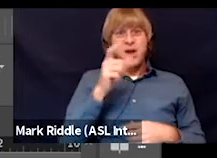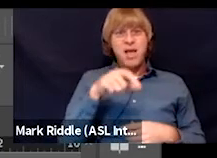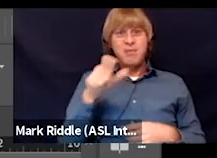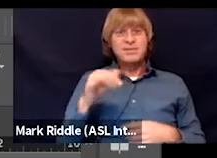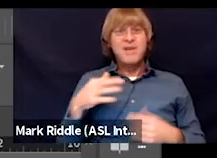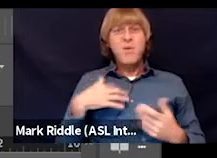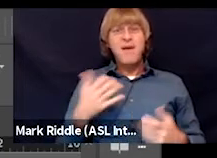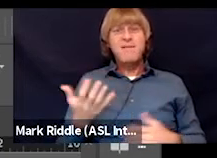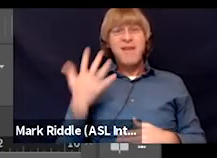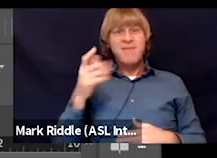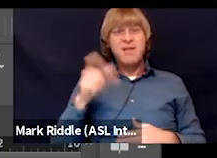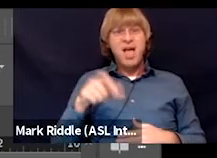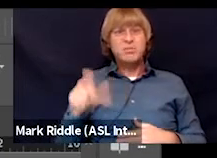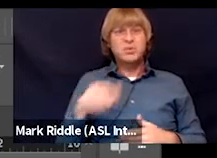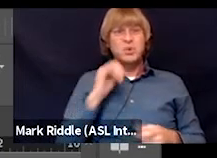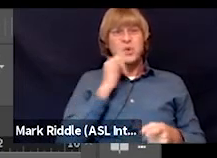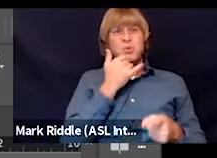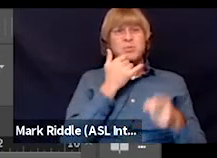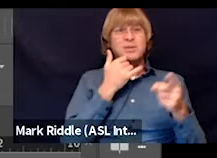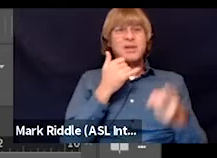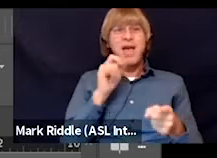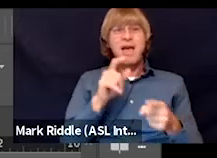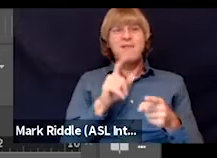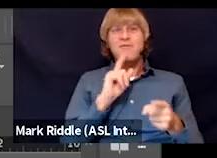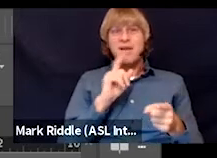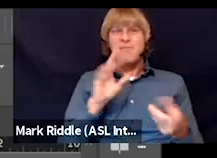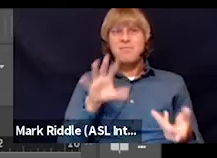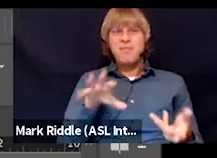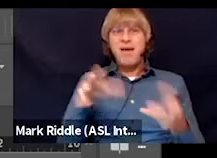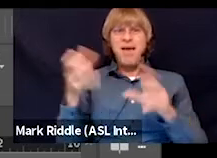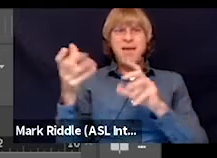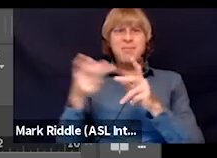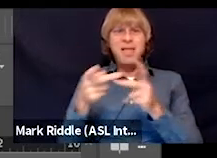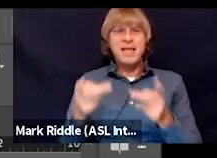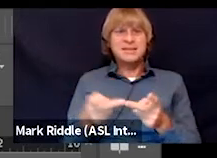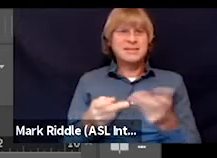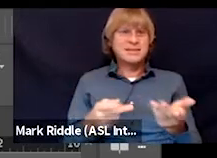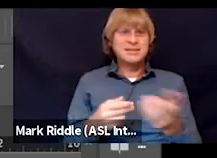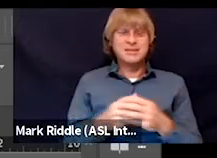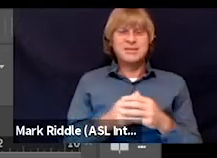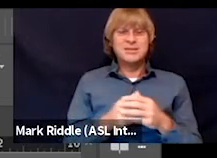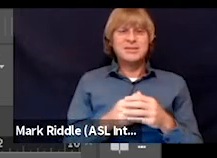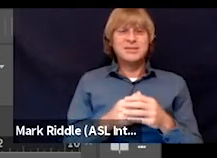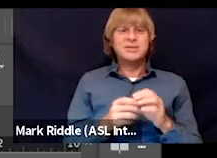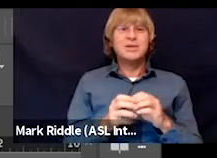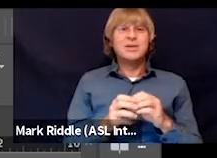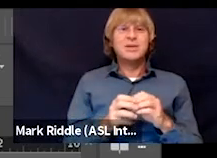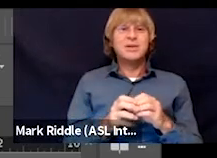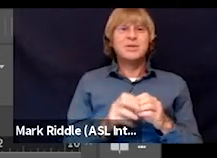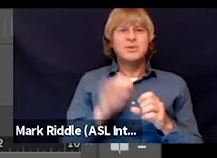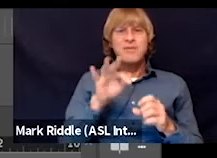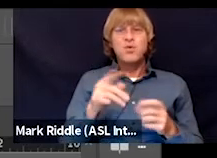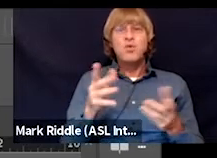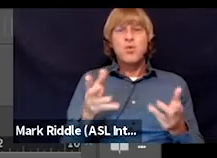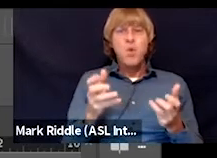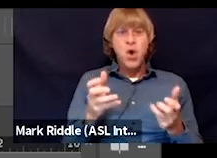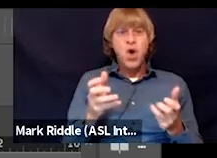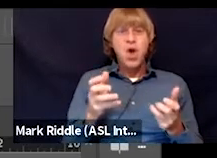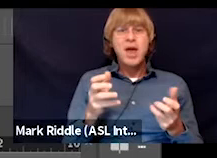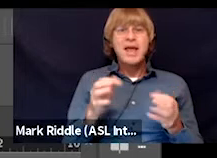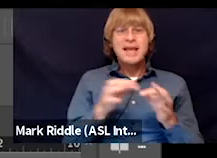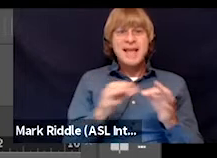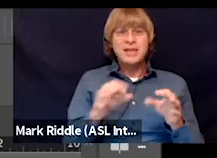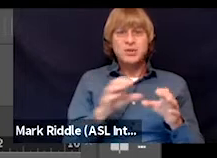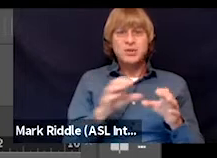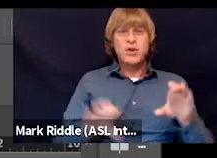5 columns? Oops, I've got a really bad place for that return. So if you want text to